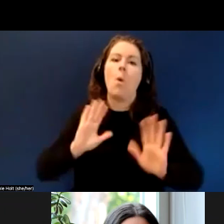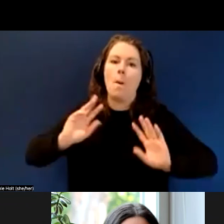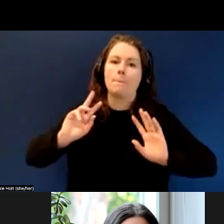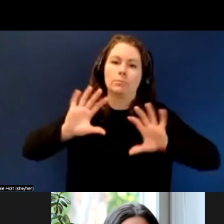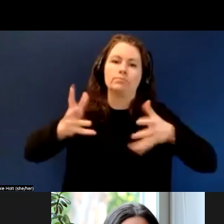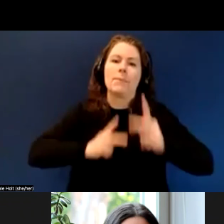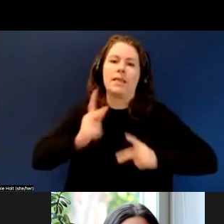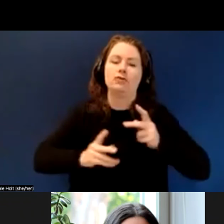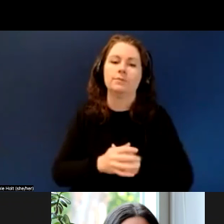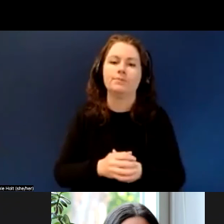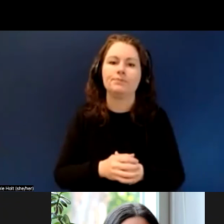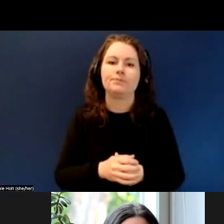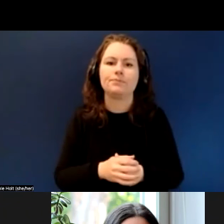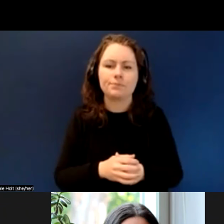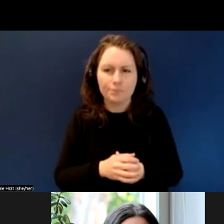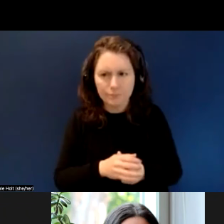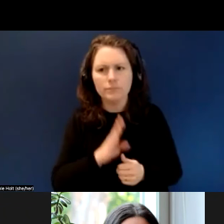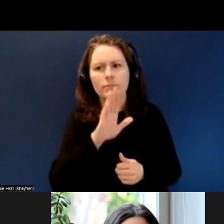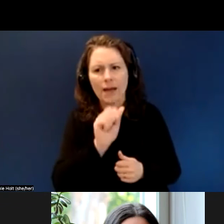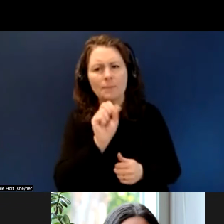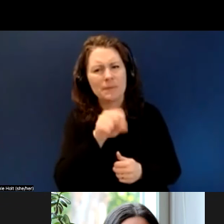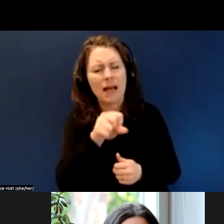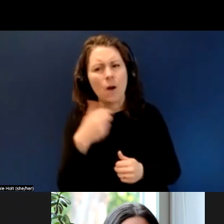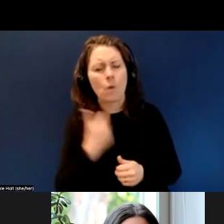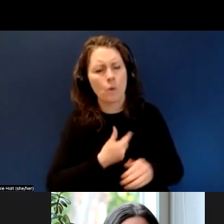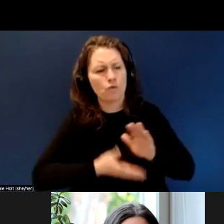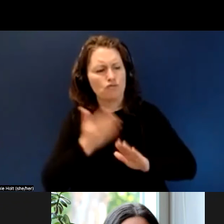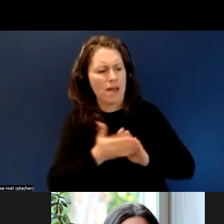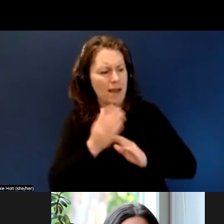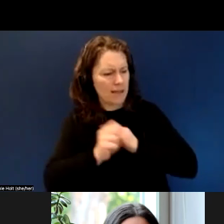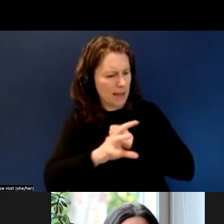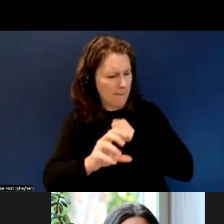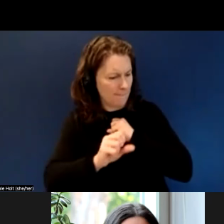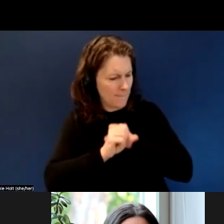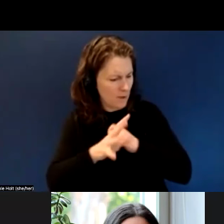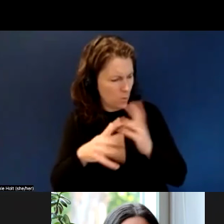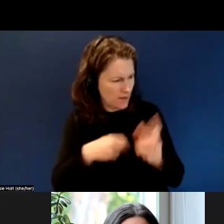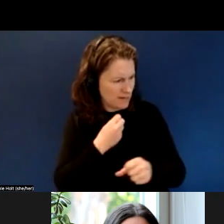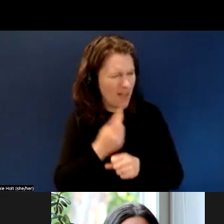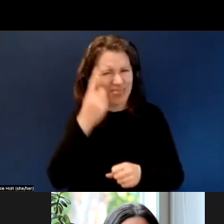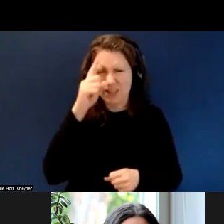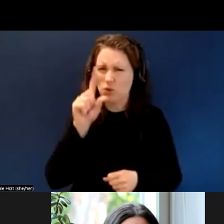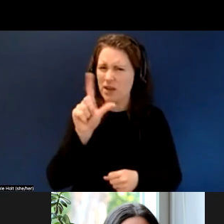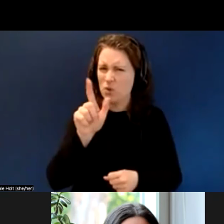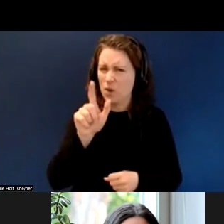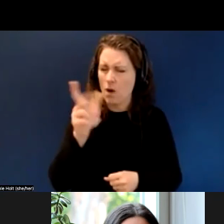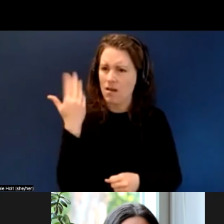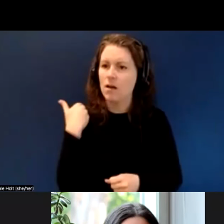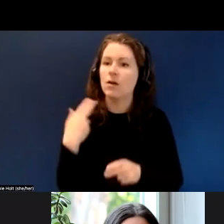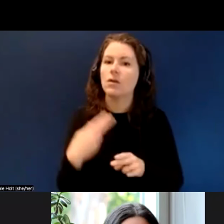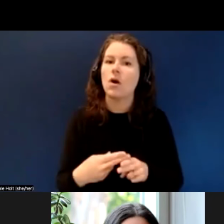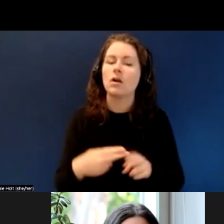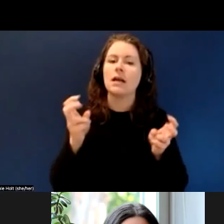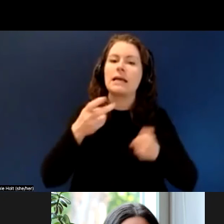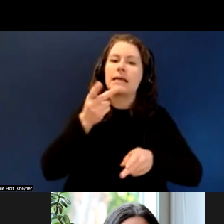Yeah, we ran a campaign, I forget what year it was. I think it was 2021, called Keep Maine